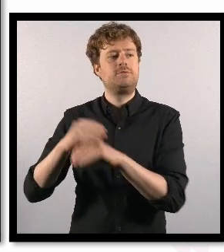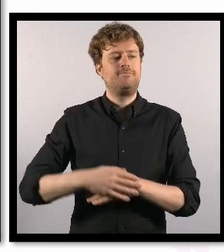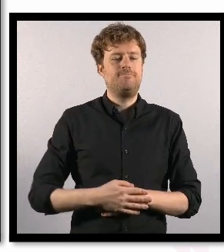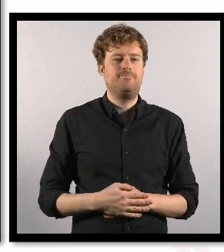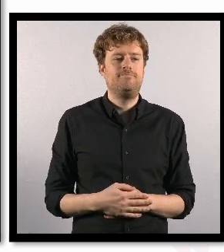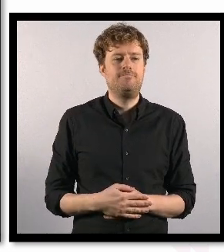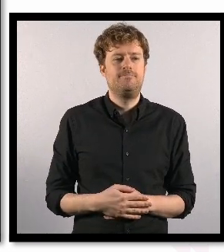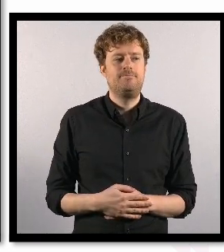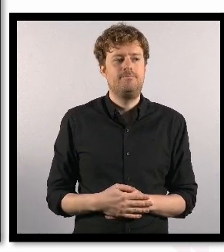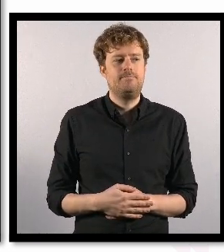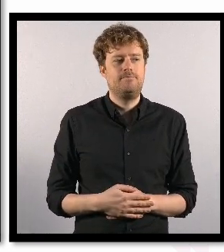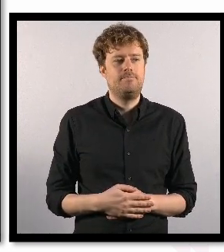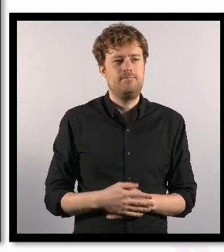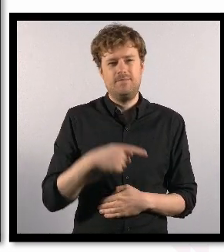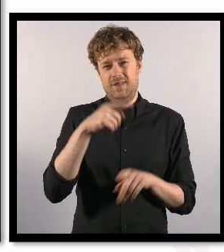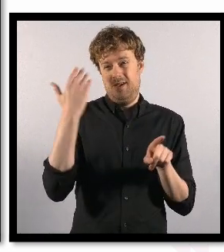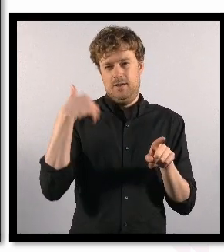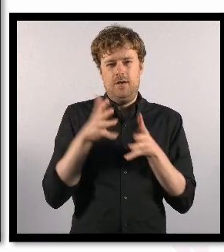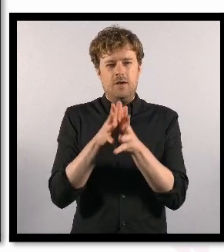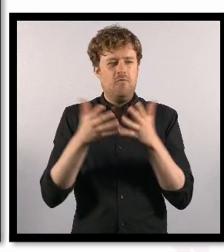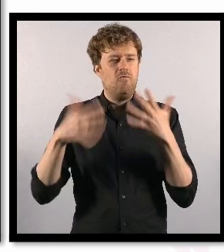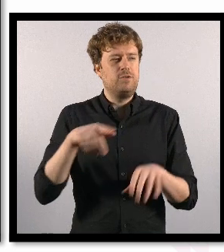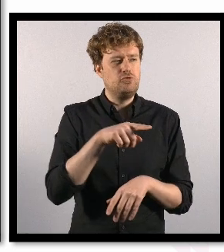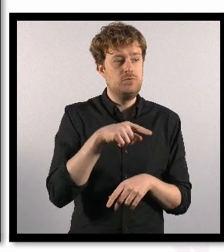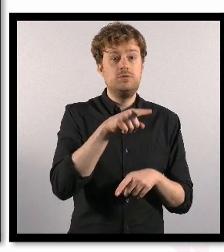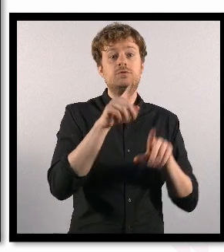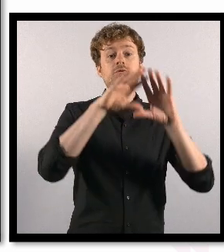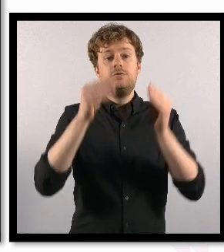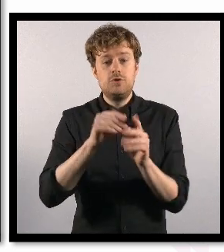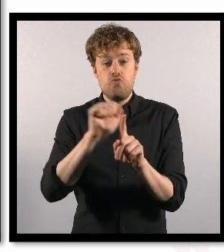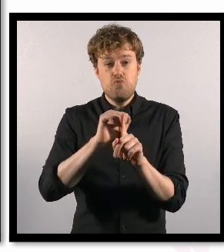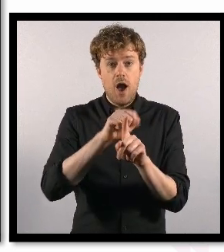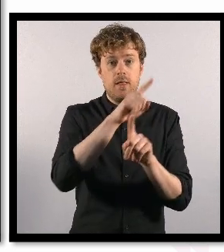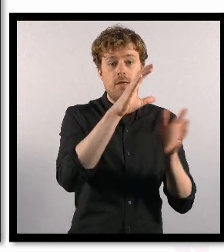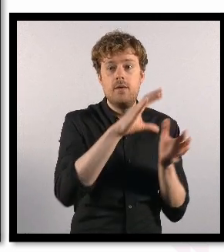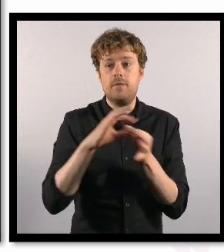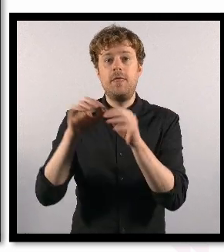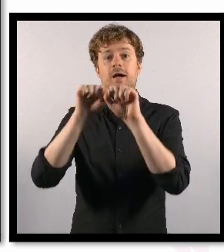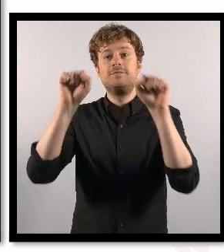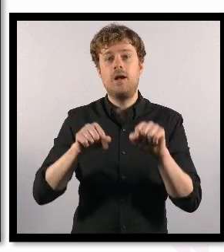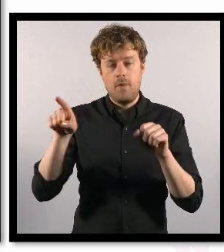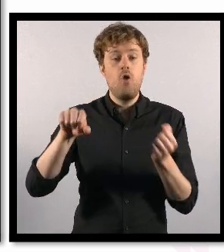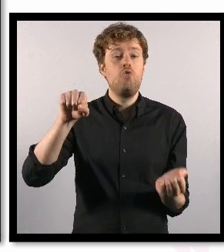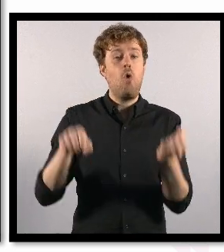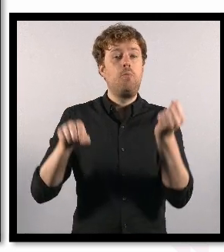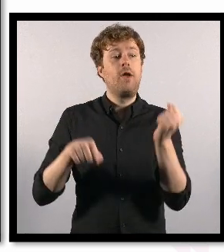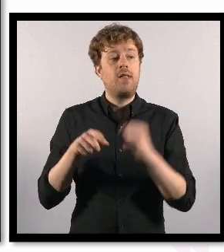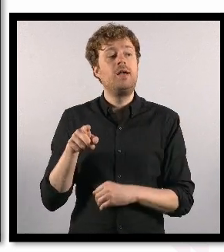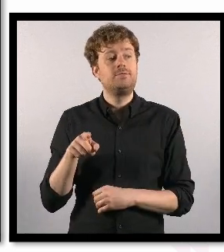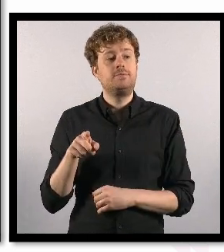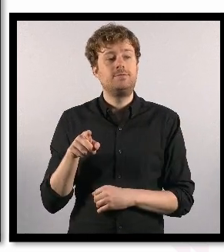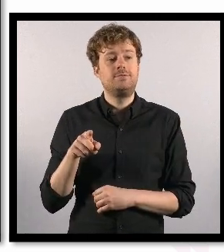actually, also the entire stack that does the analysis for the mass spectrometers runs on Kubernetes as well. But I think we can skip over